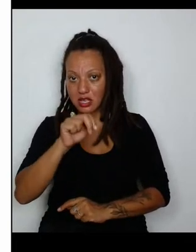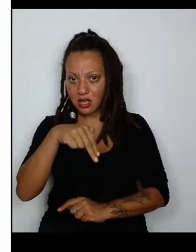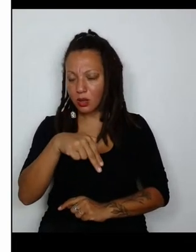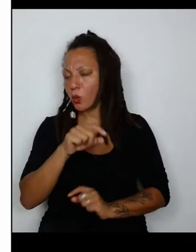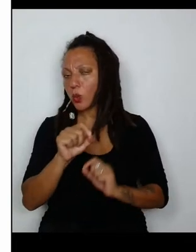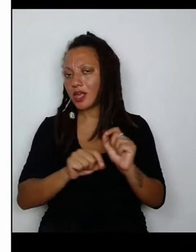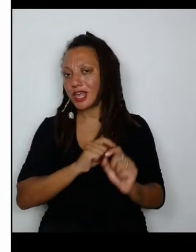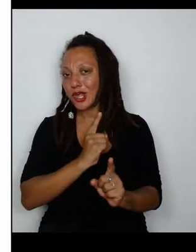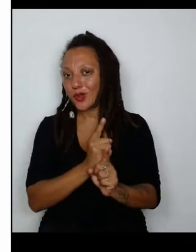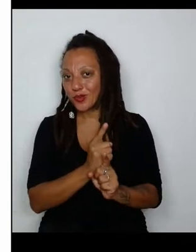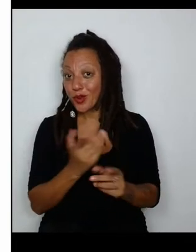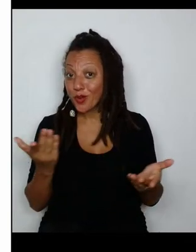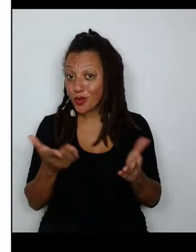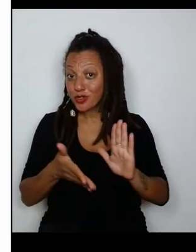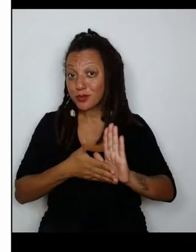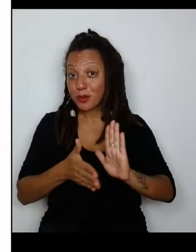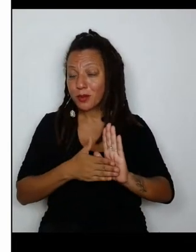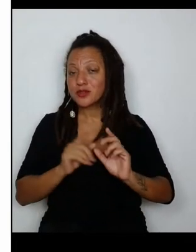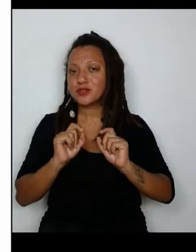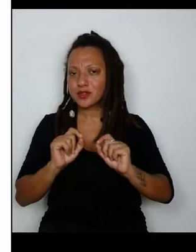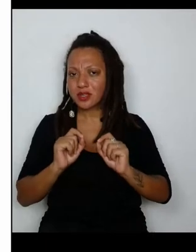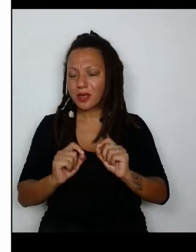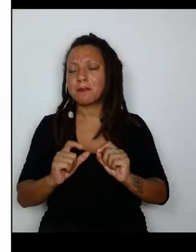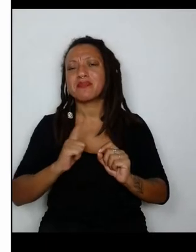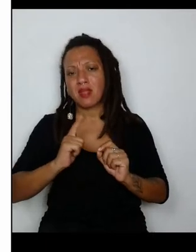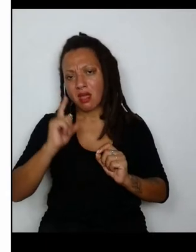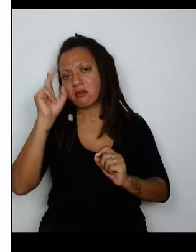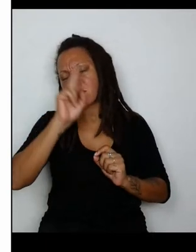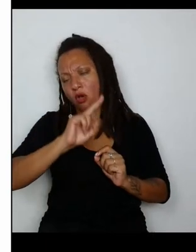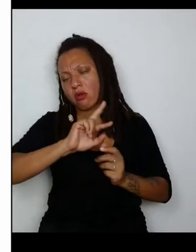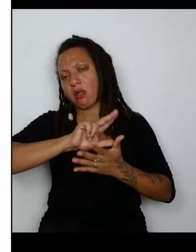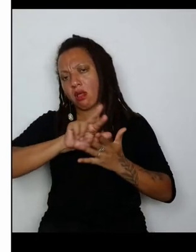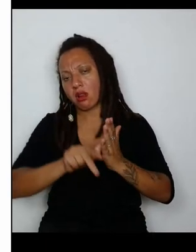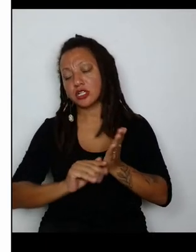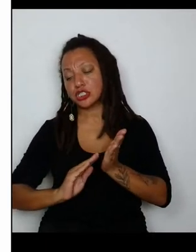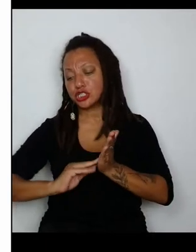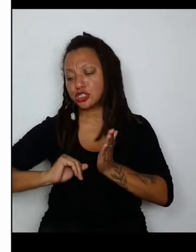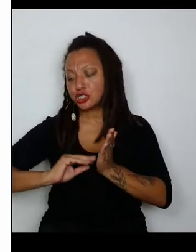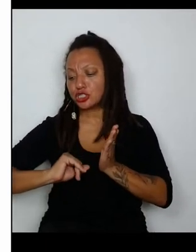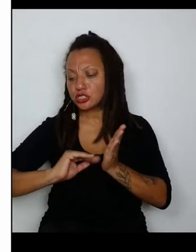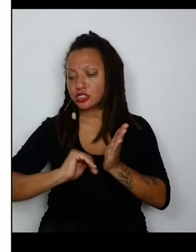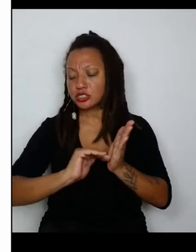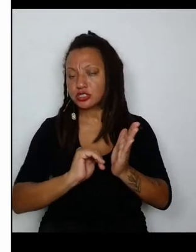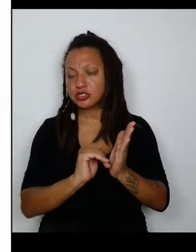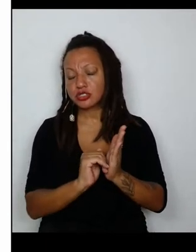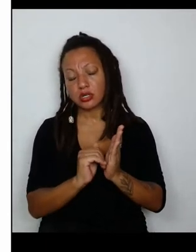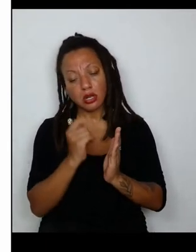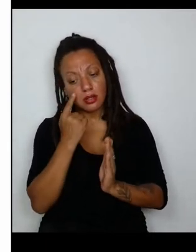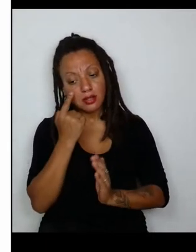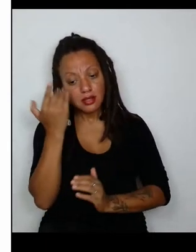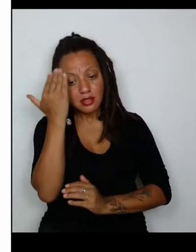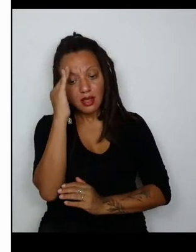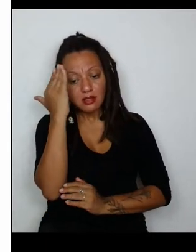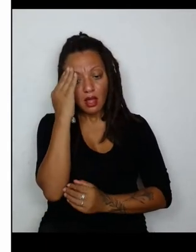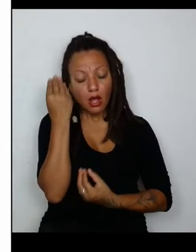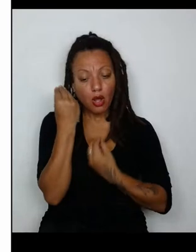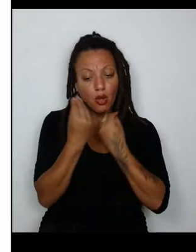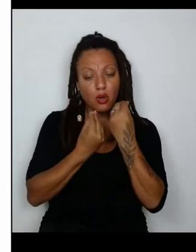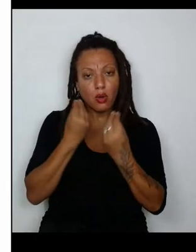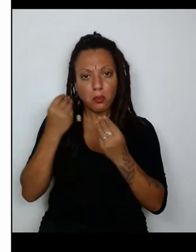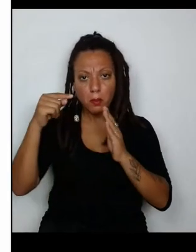potential paths that might begin to transform our considerations of the artist first i'll address koban's relationship to